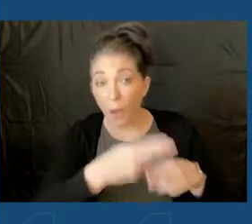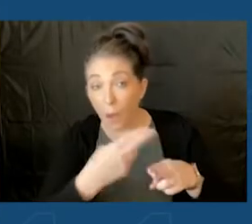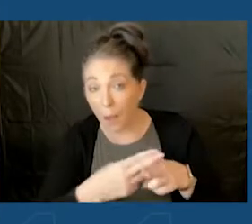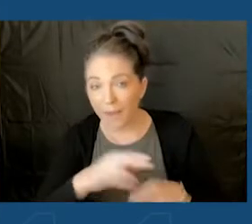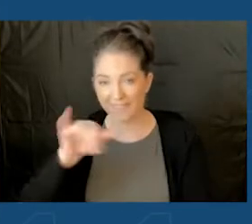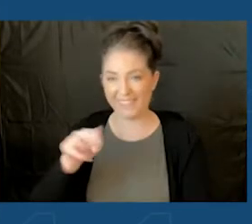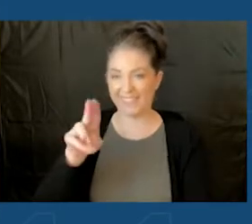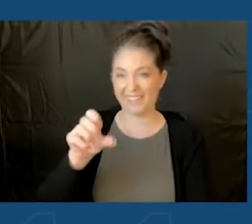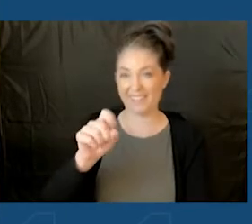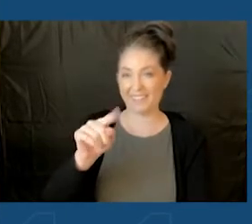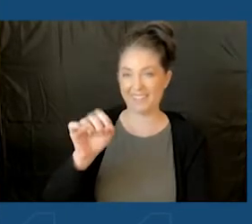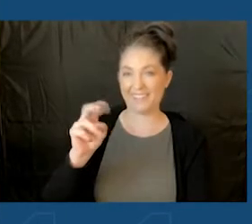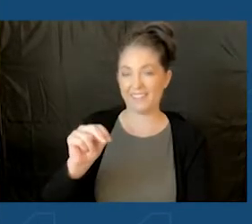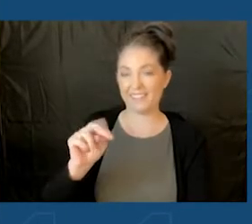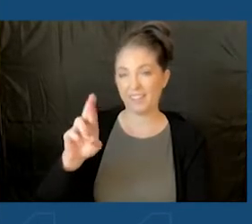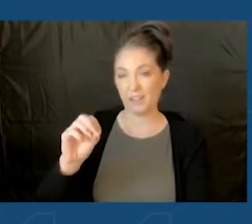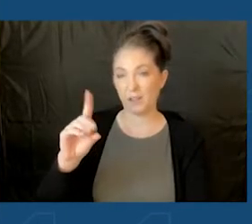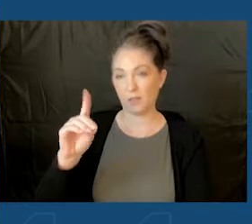here.